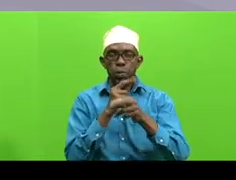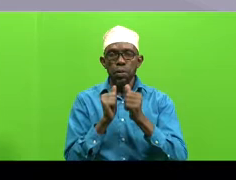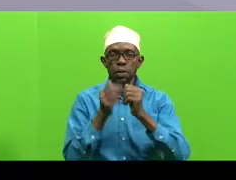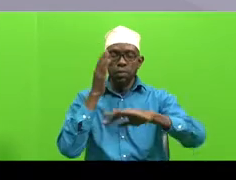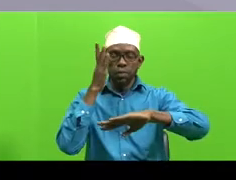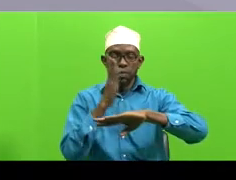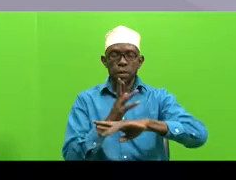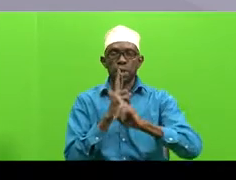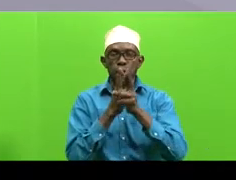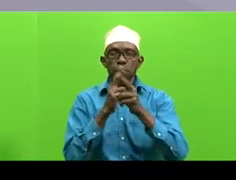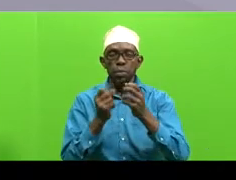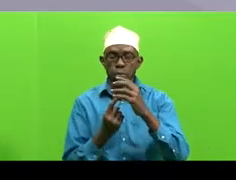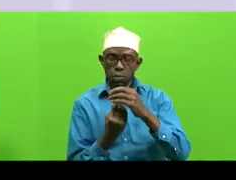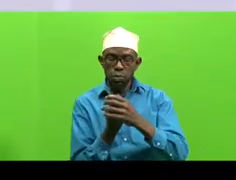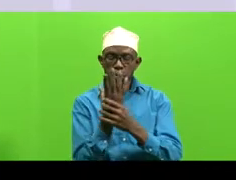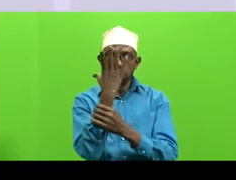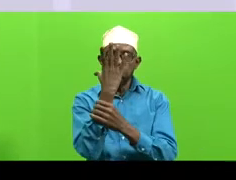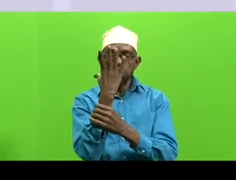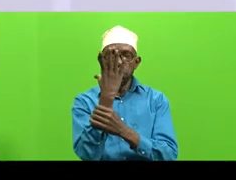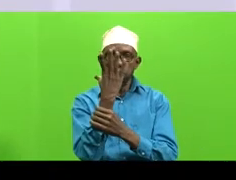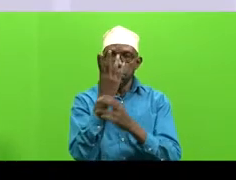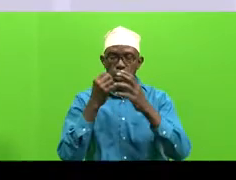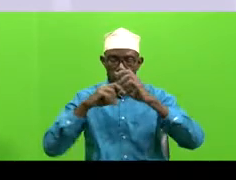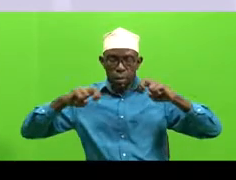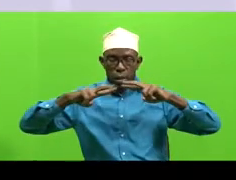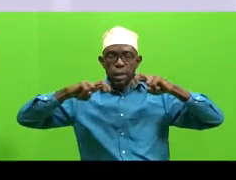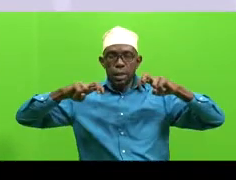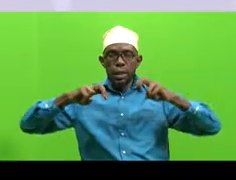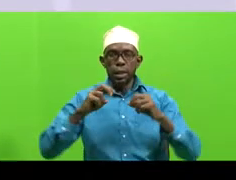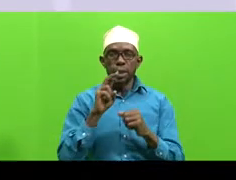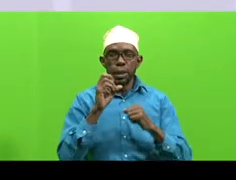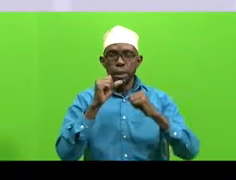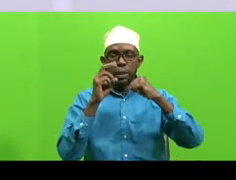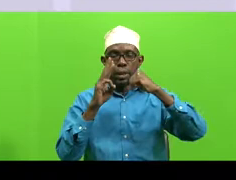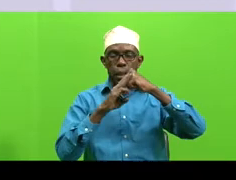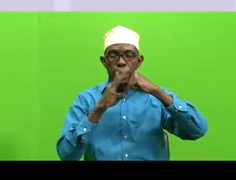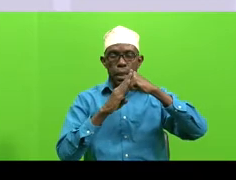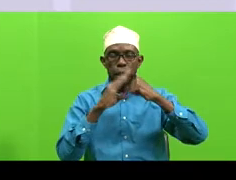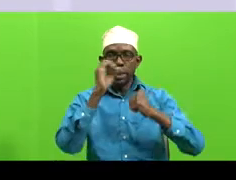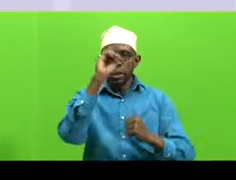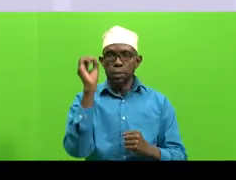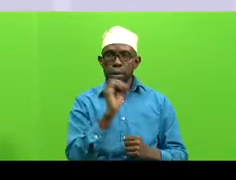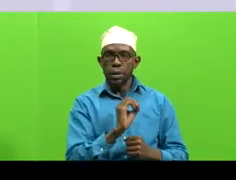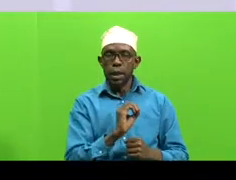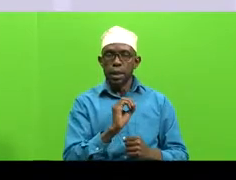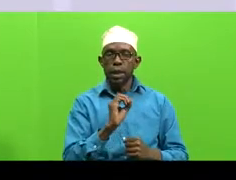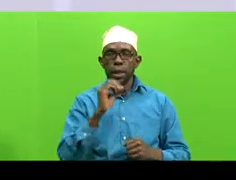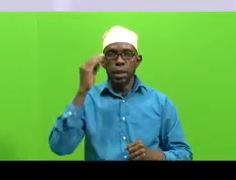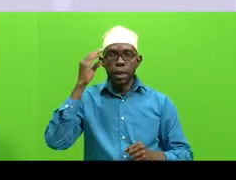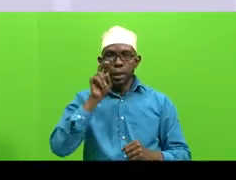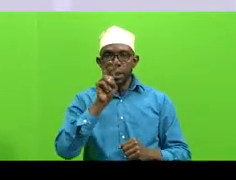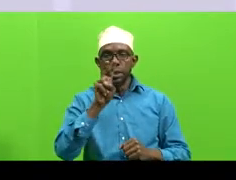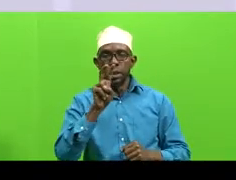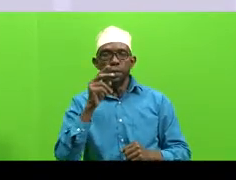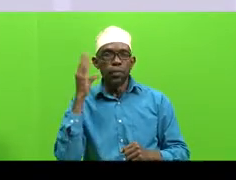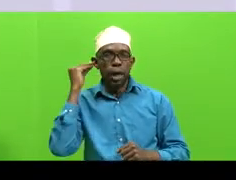fake news is on the rise. The study revealed that 90% of Kenyans have seen or heard fake